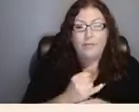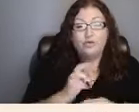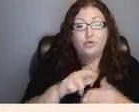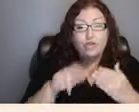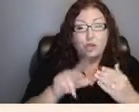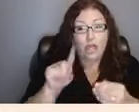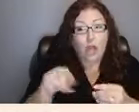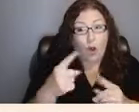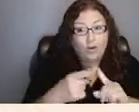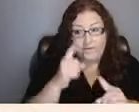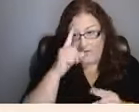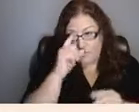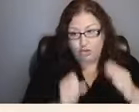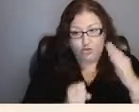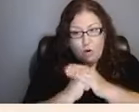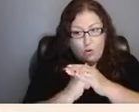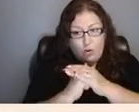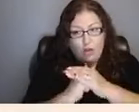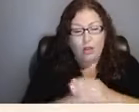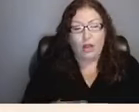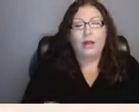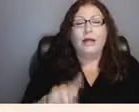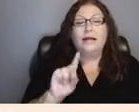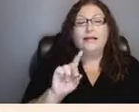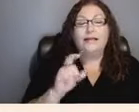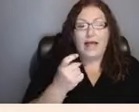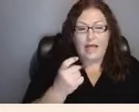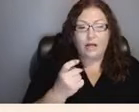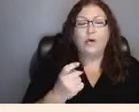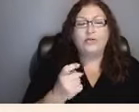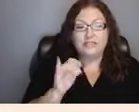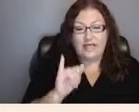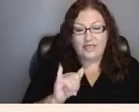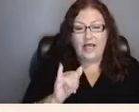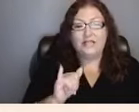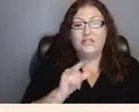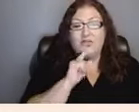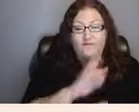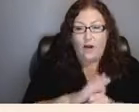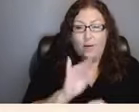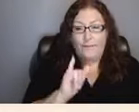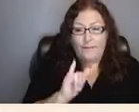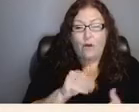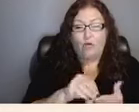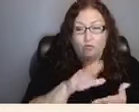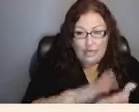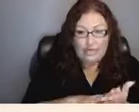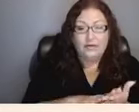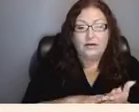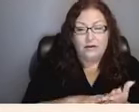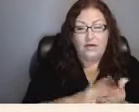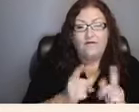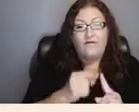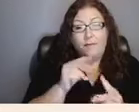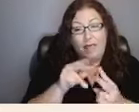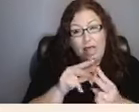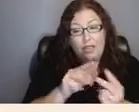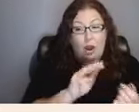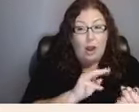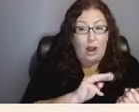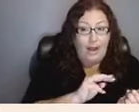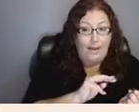stroke. Diagnosis is confirmed by written documentation from either a medical